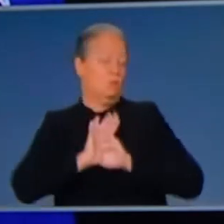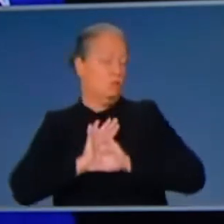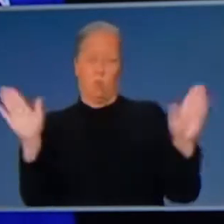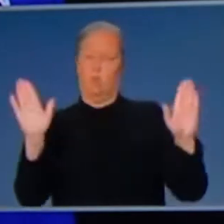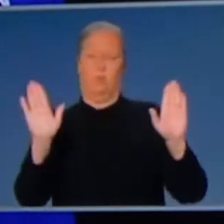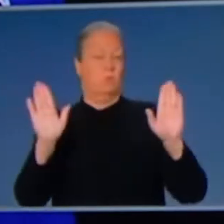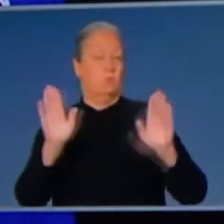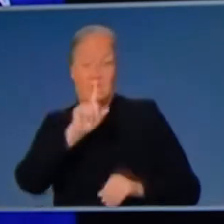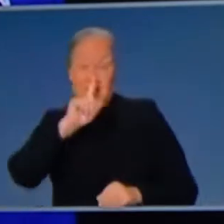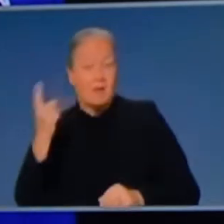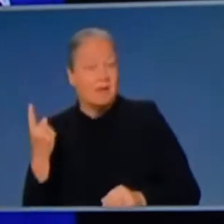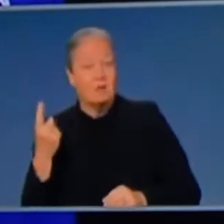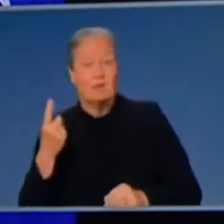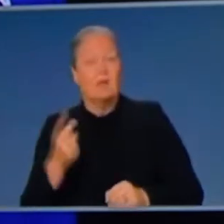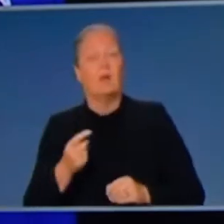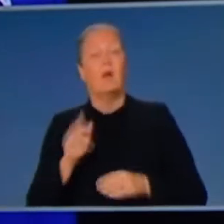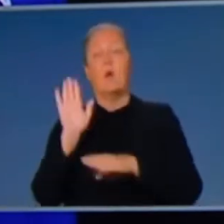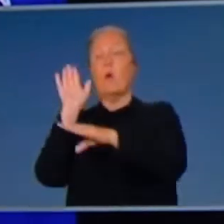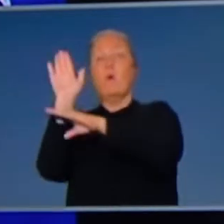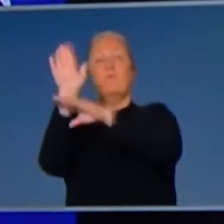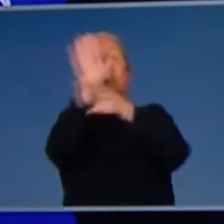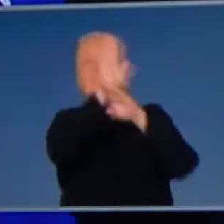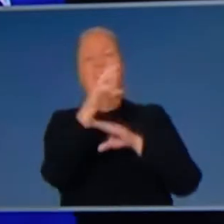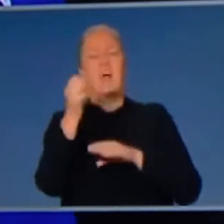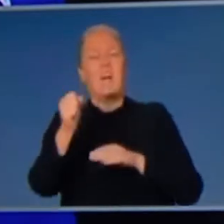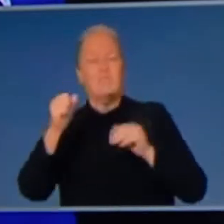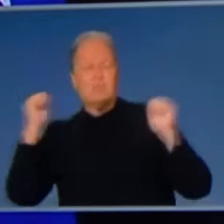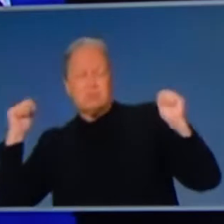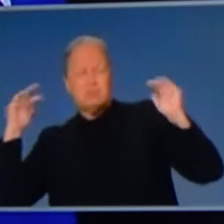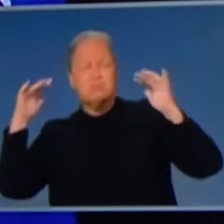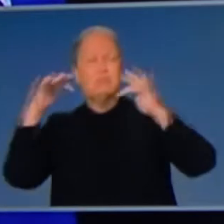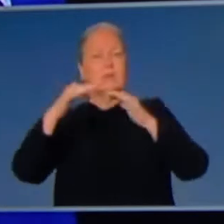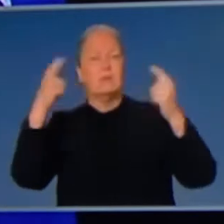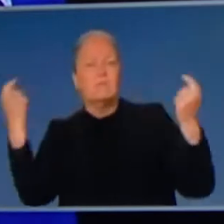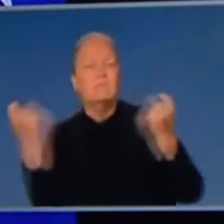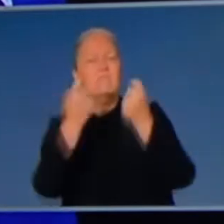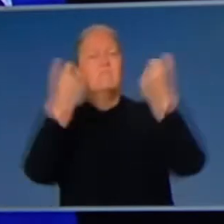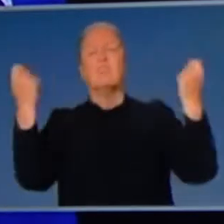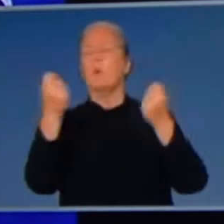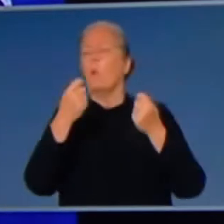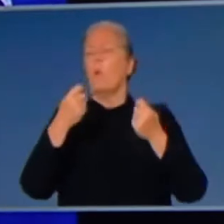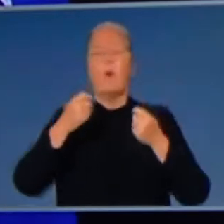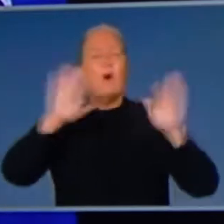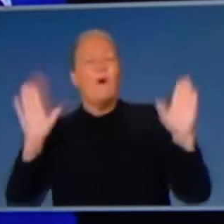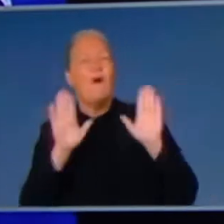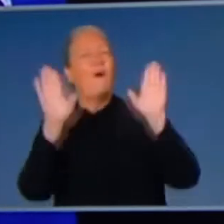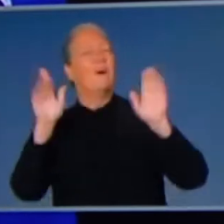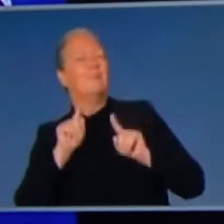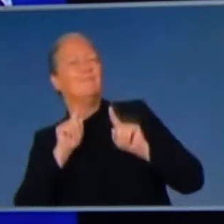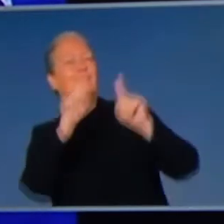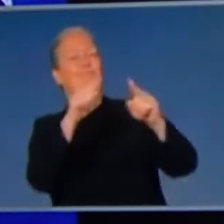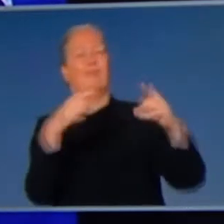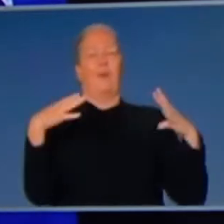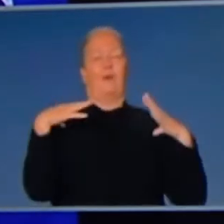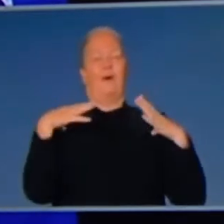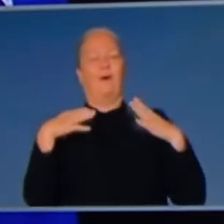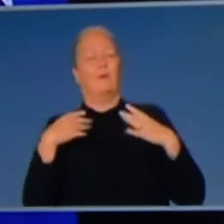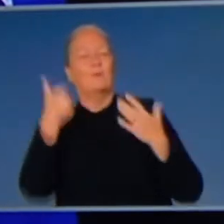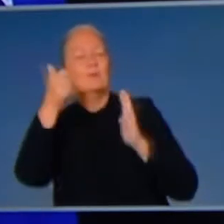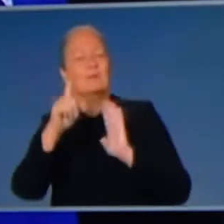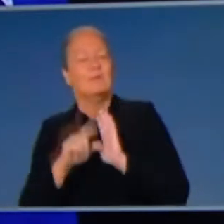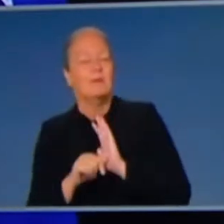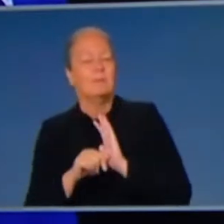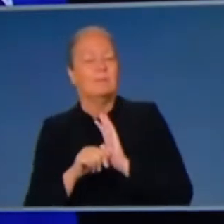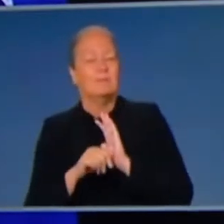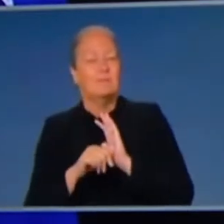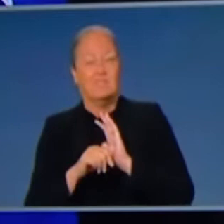in other countries where major festivals or events or holiday periods have been the spark